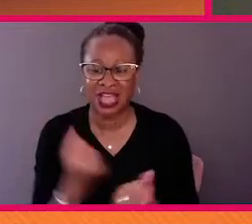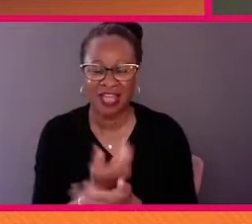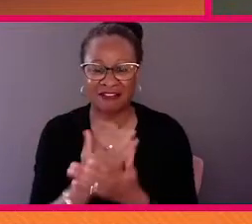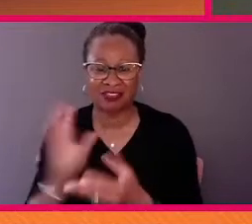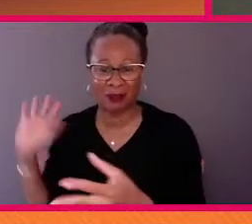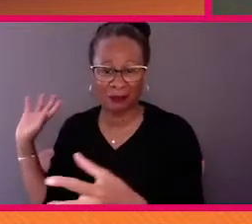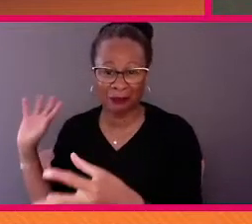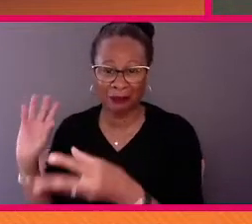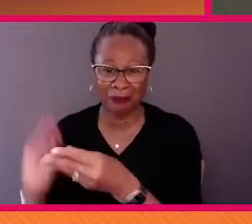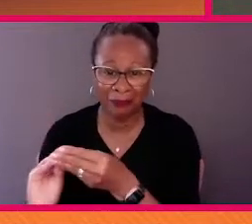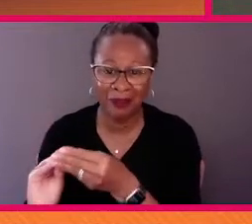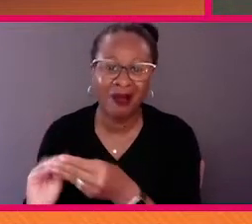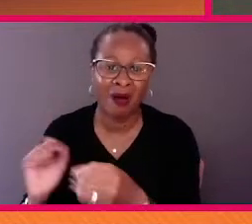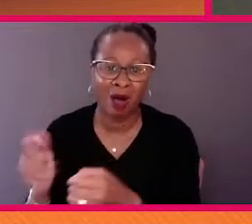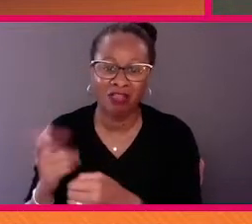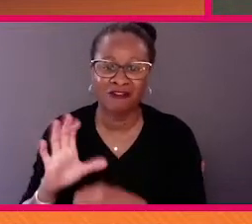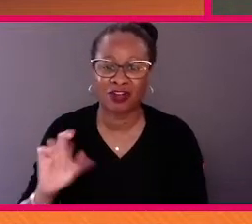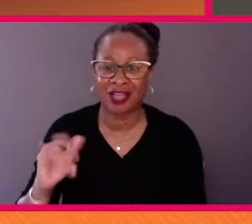So